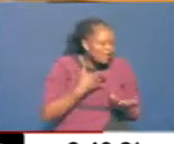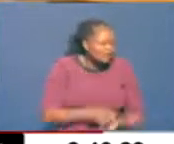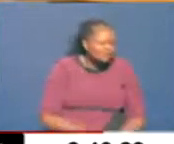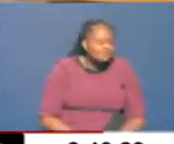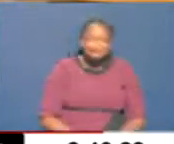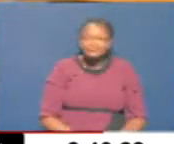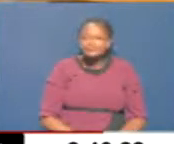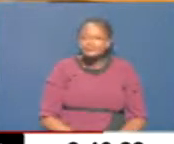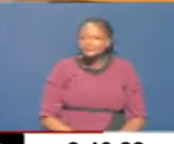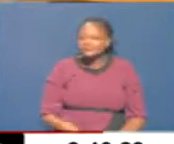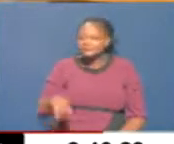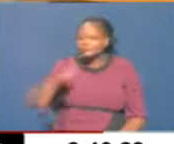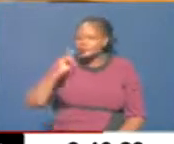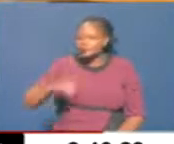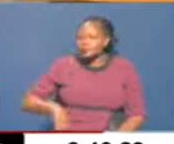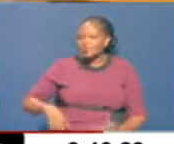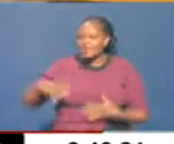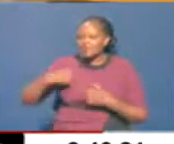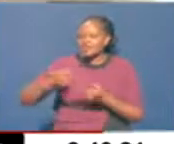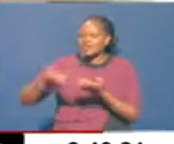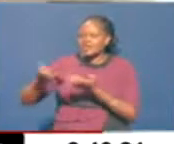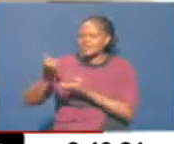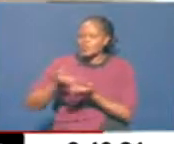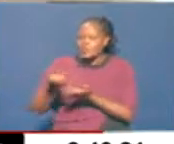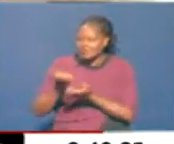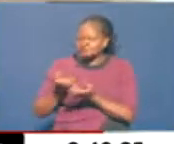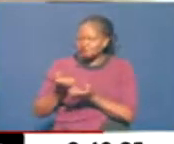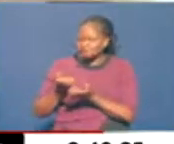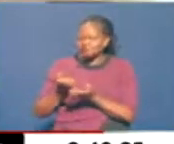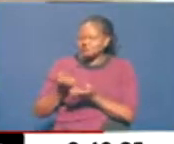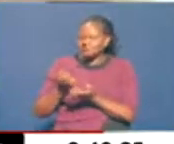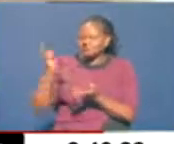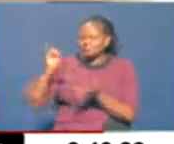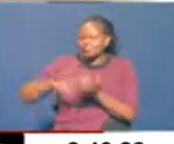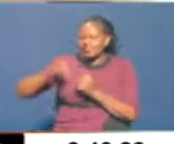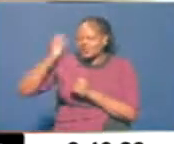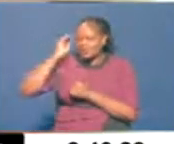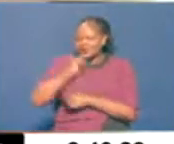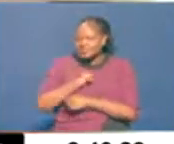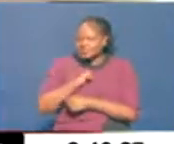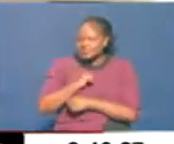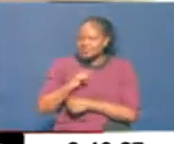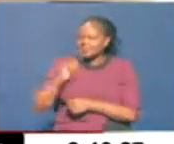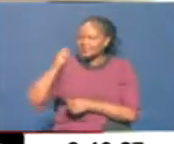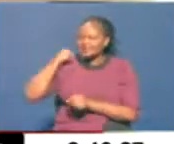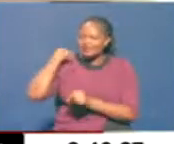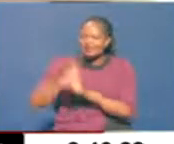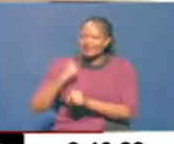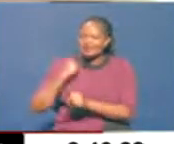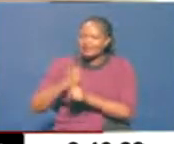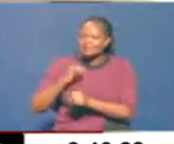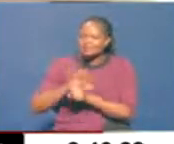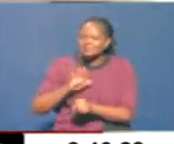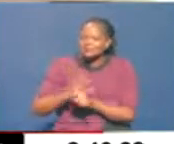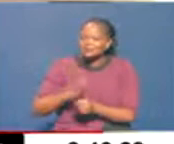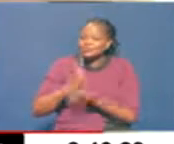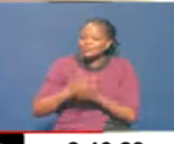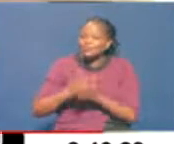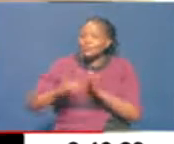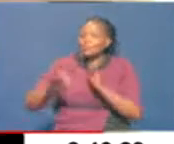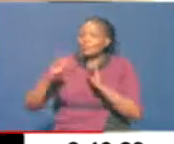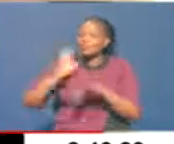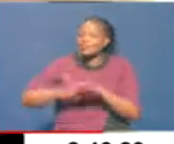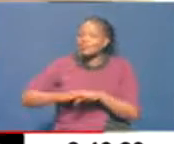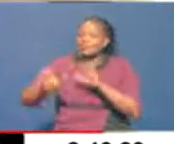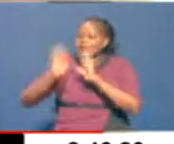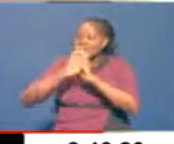as a health economist, because that's my background. Yeah. Kenya has made big strides. The fact that we have a bill in parliament that is going to cement